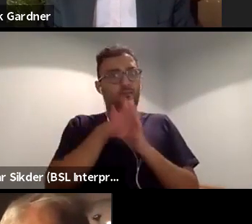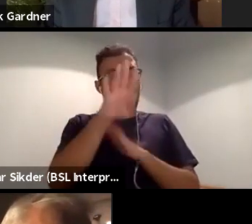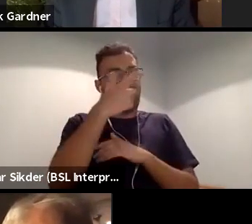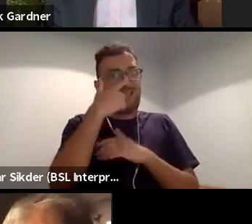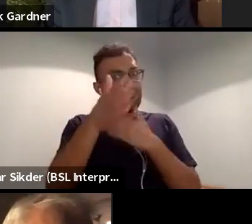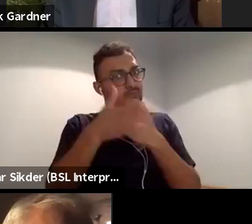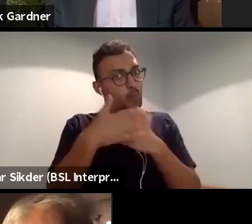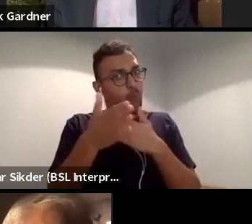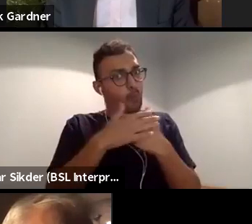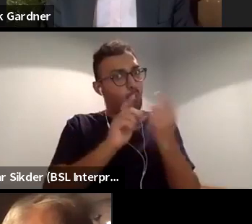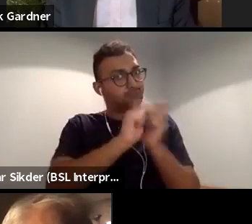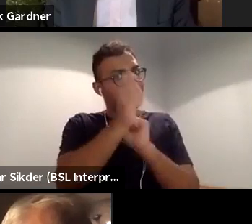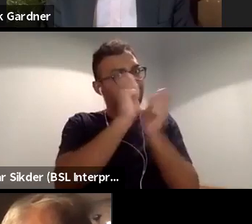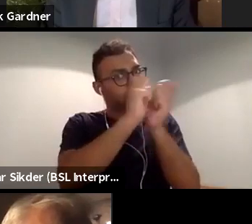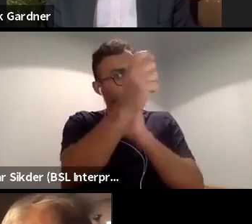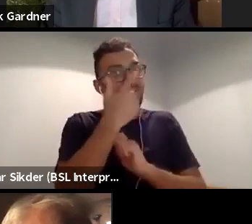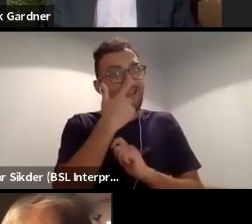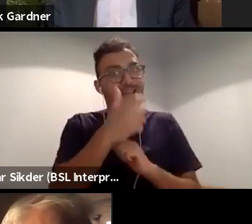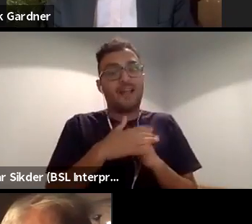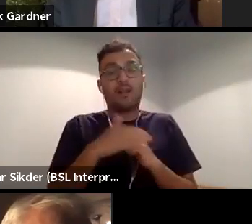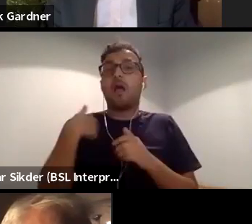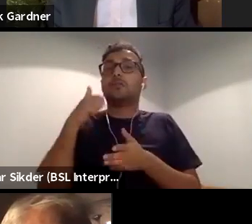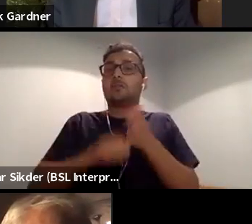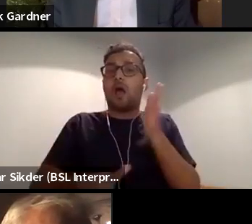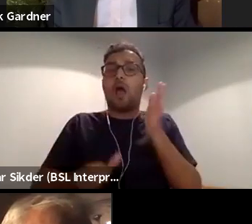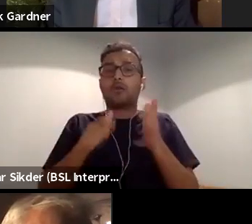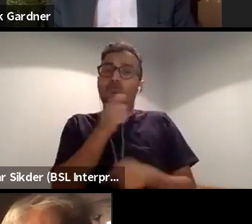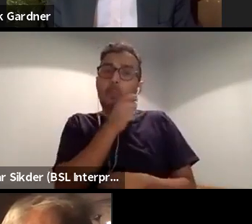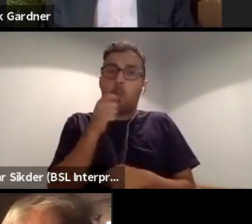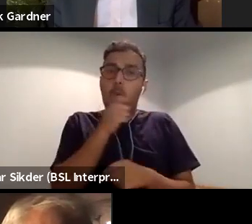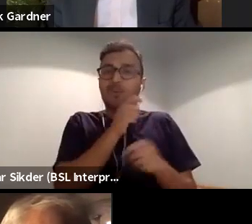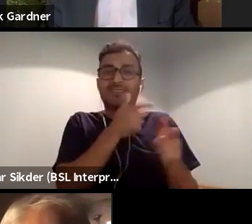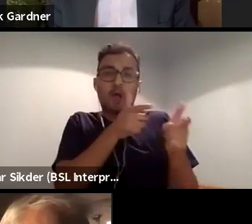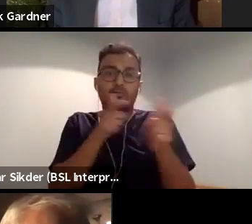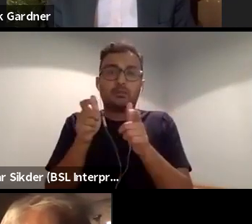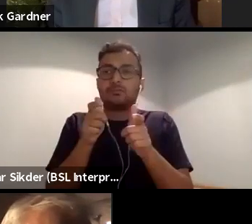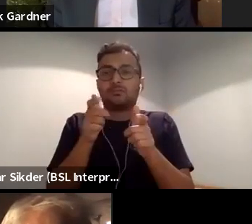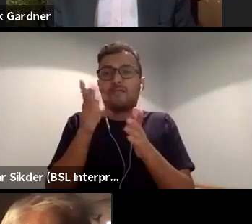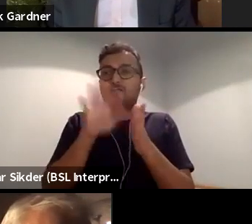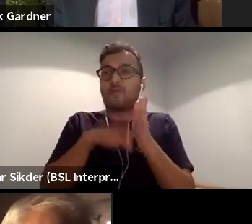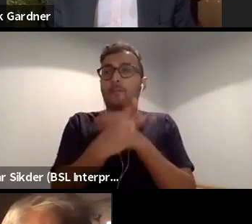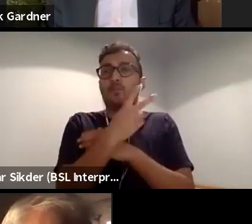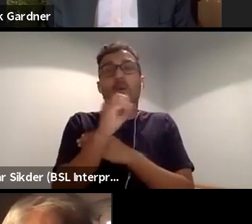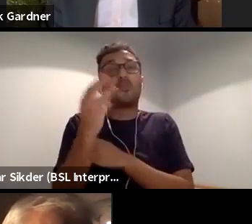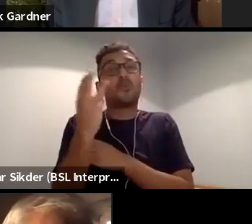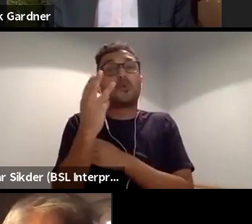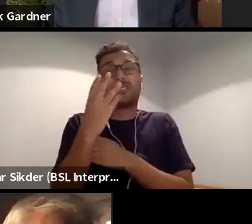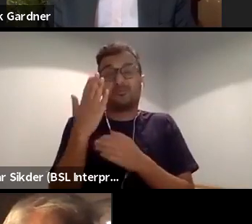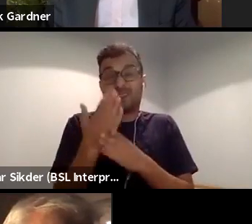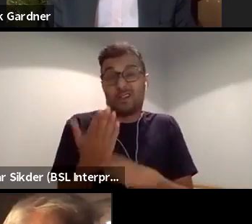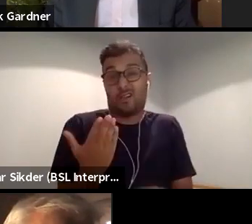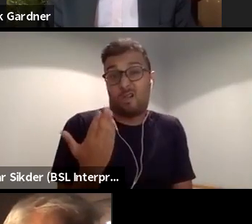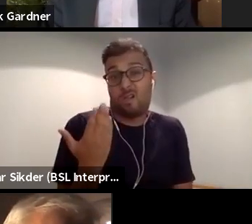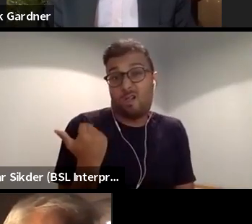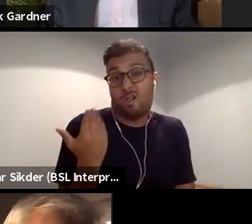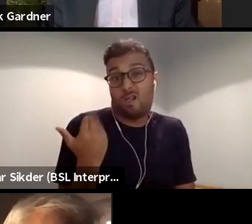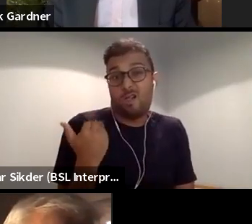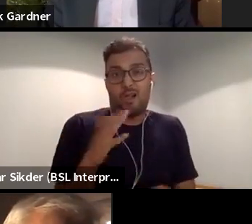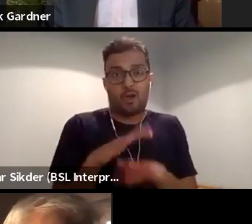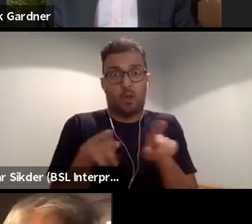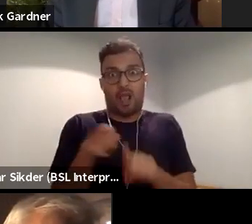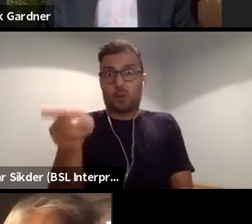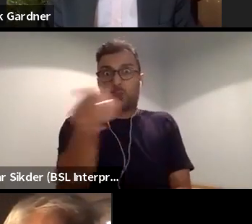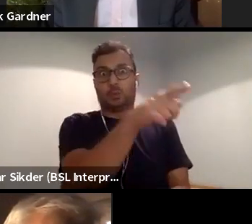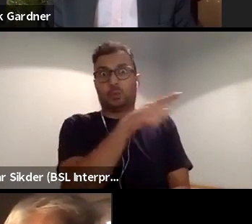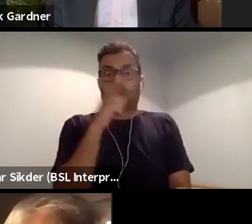2014, which is nothing compared to some of my fellow panelists, but you would probably all be shocked to know how much has